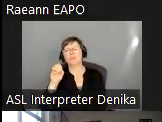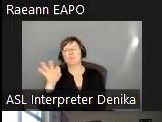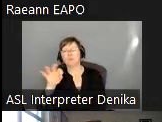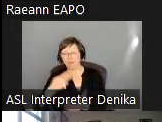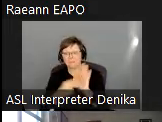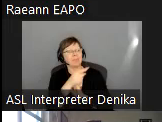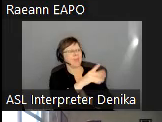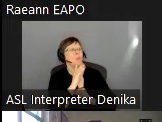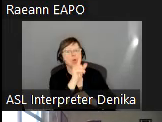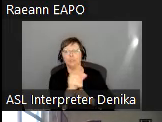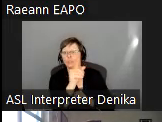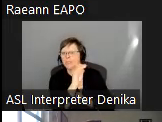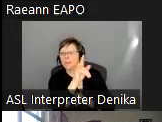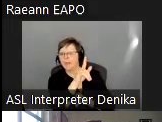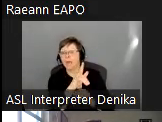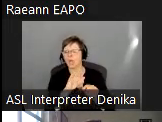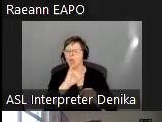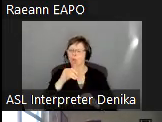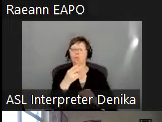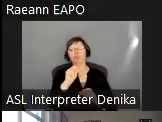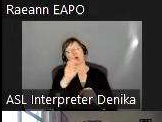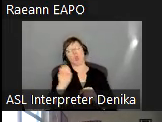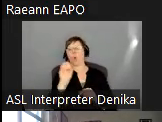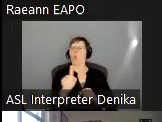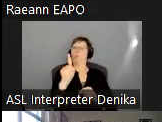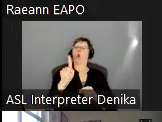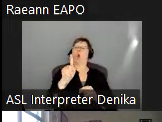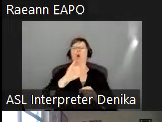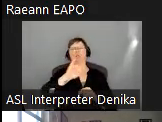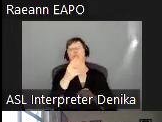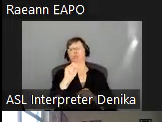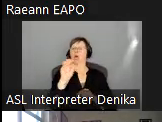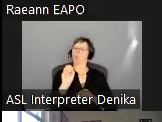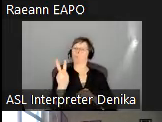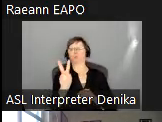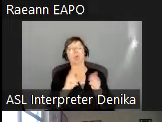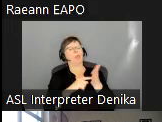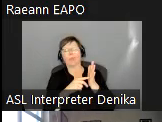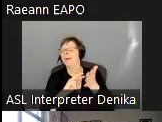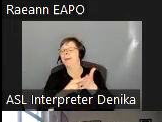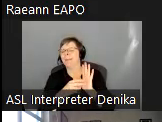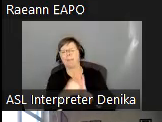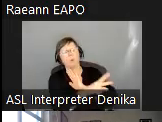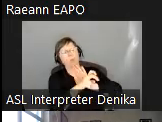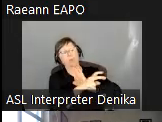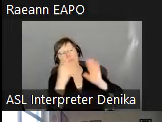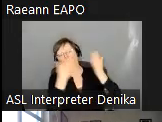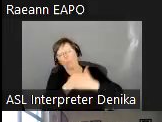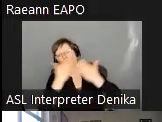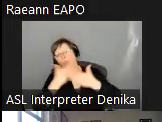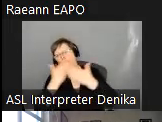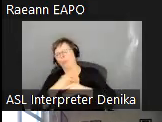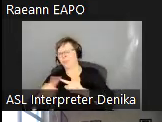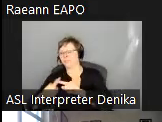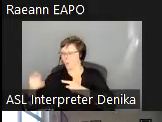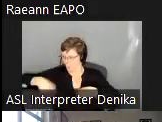onto Gmail and then create John01 and then maybe John02 when it's been taken down. So what we do at the Canadian Fraud Center is we actually disrupt